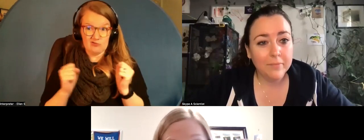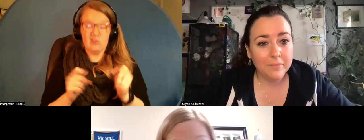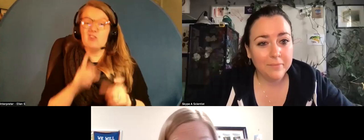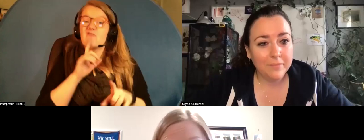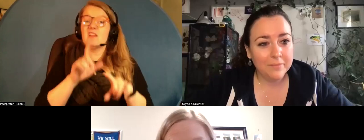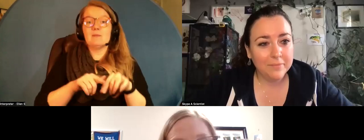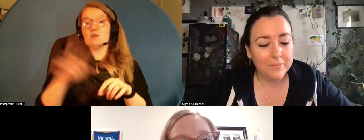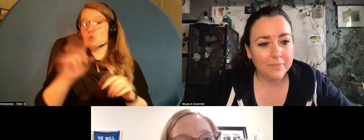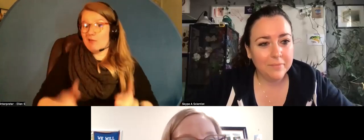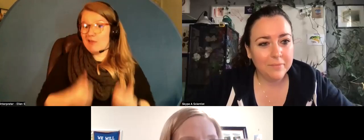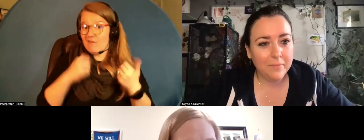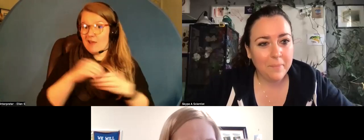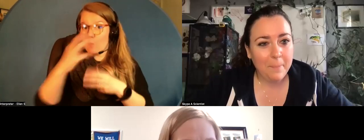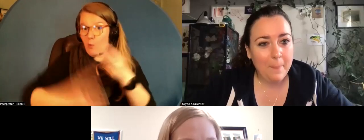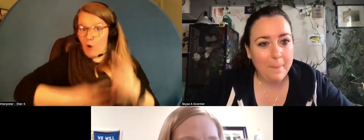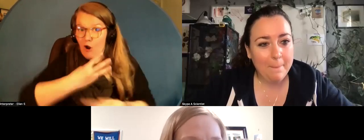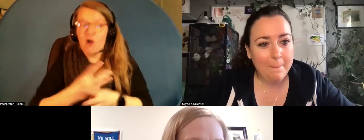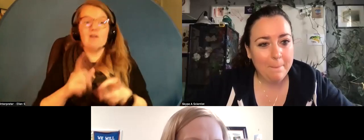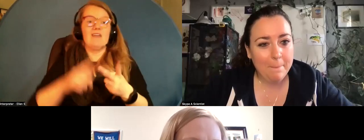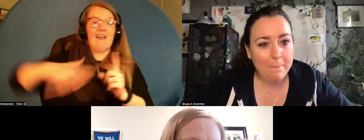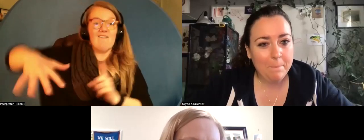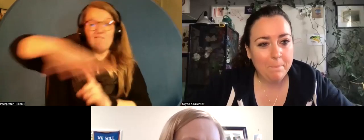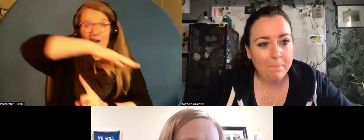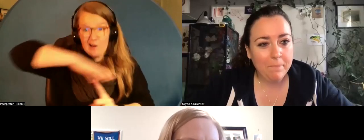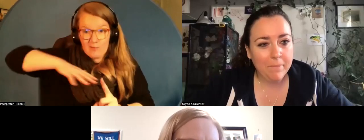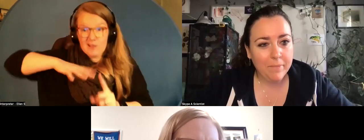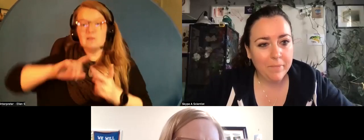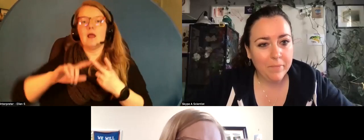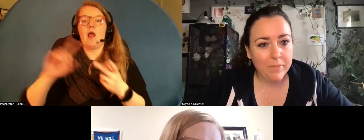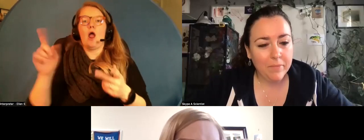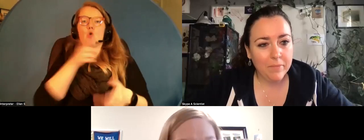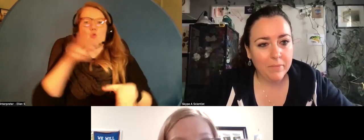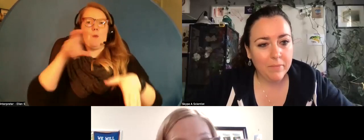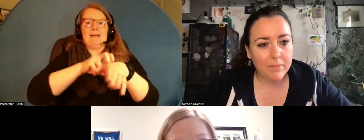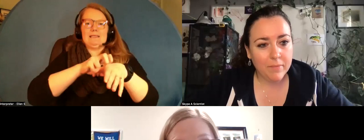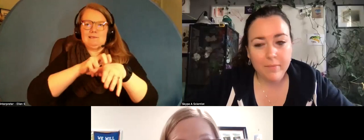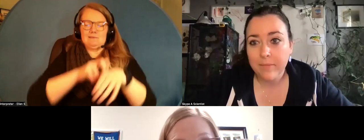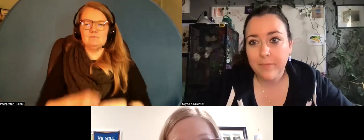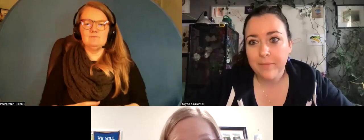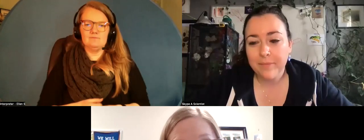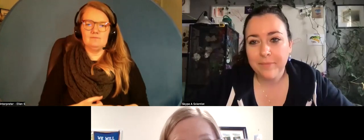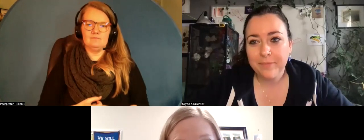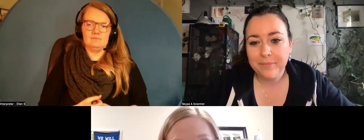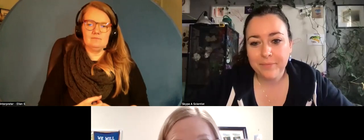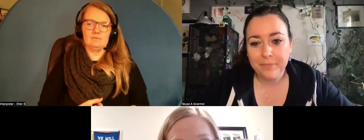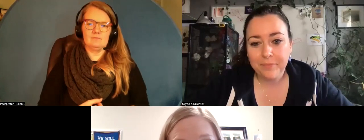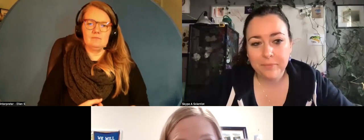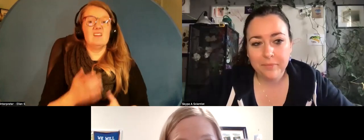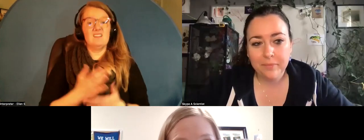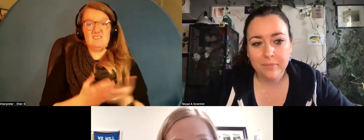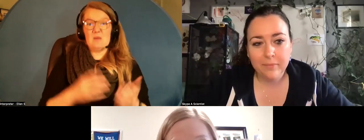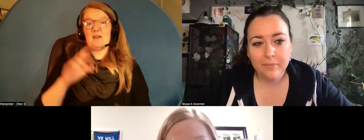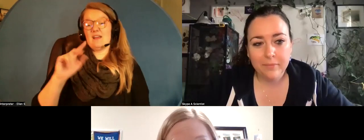the world and the environment. And then, in some of the tapeworms that I